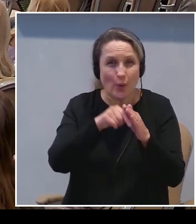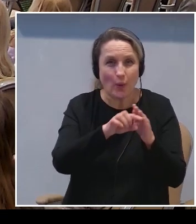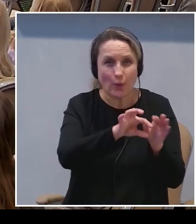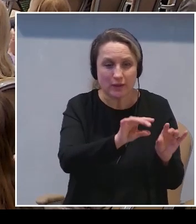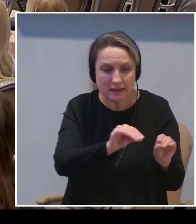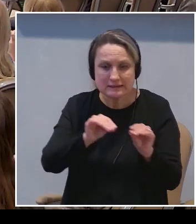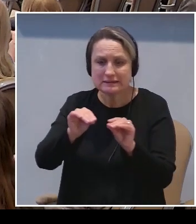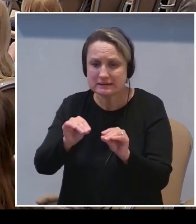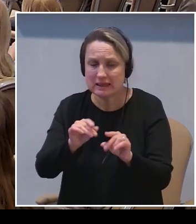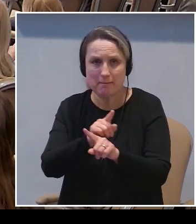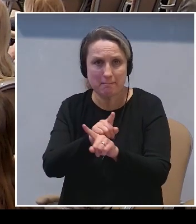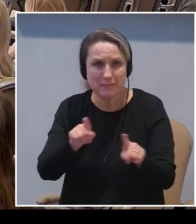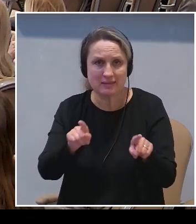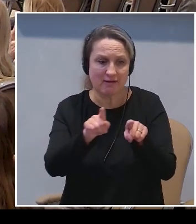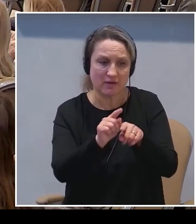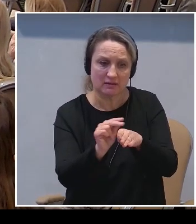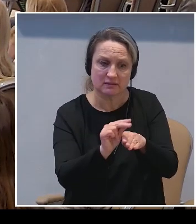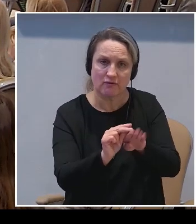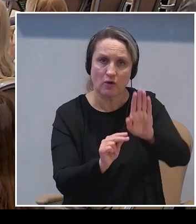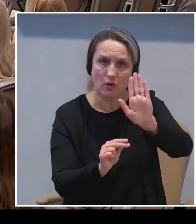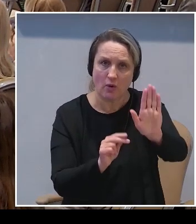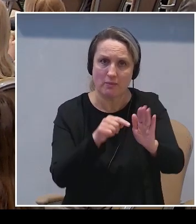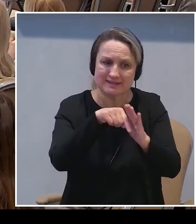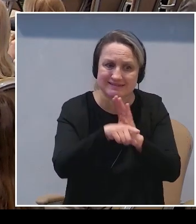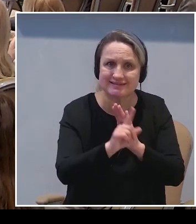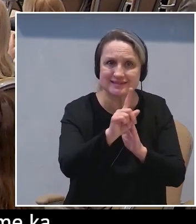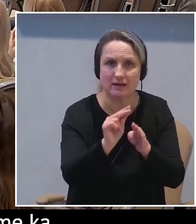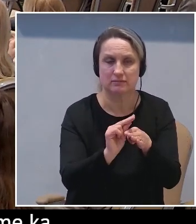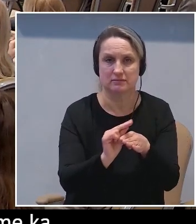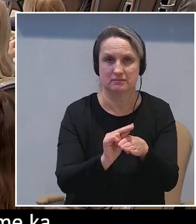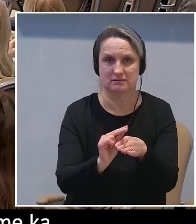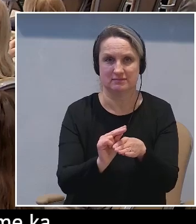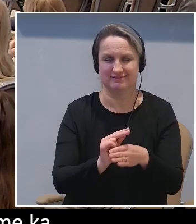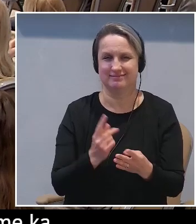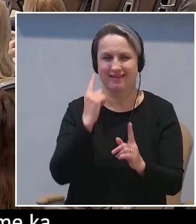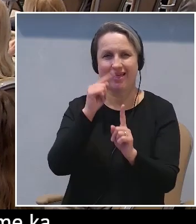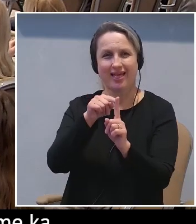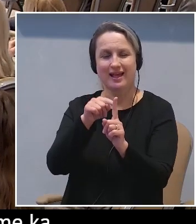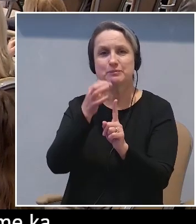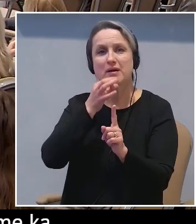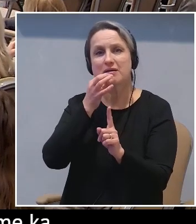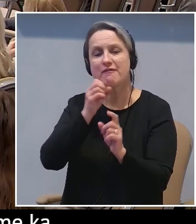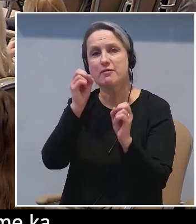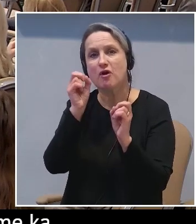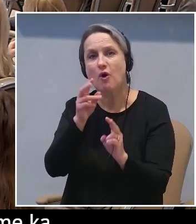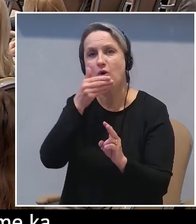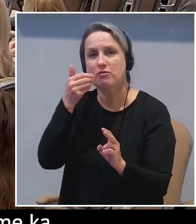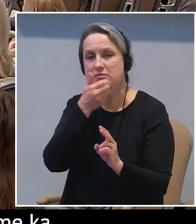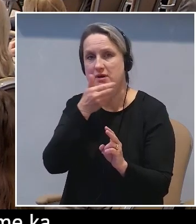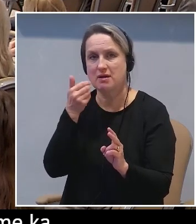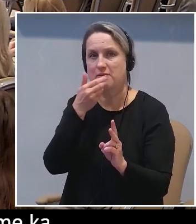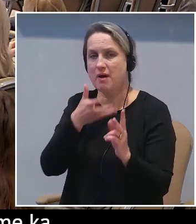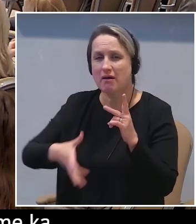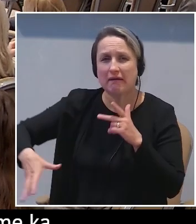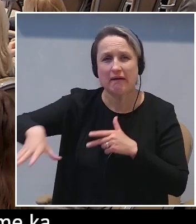with Niisiis, no risk. eesmärk on So I am going to ohutud talk now ravimid scientifically a kõigile, little bit kõigile for